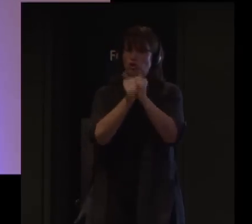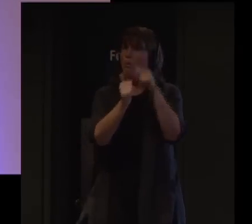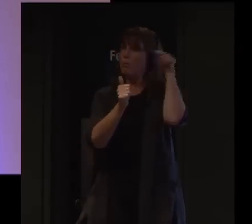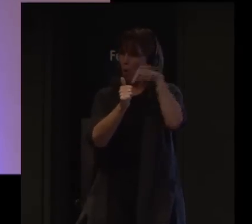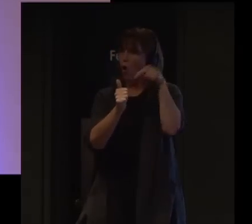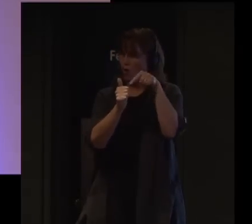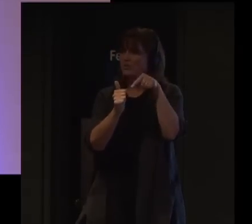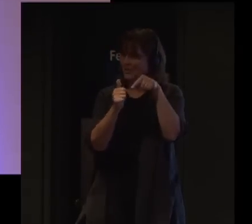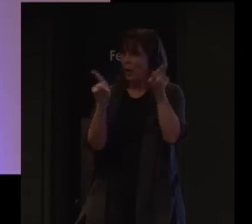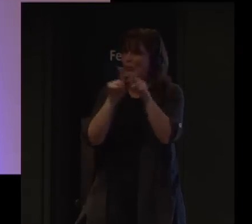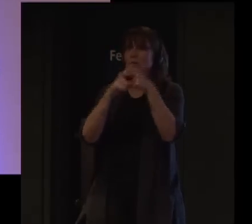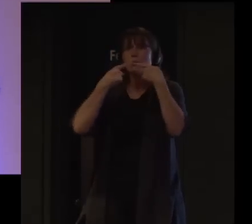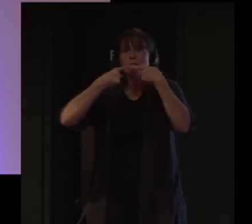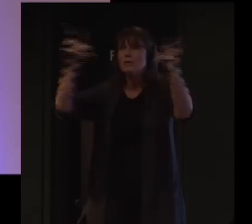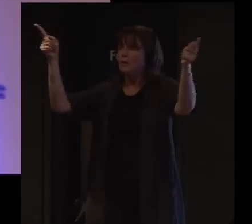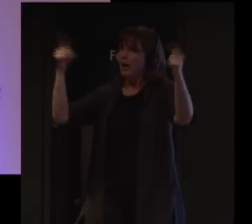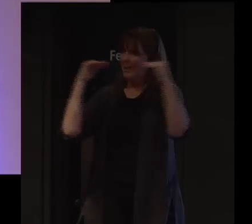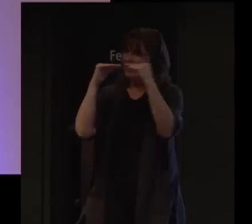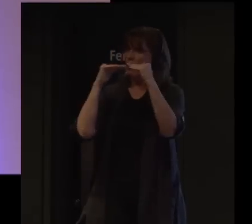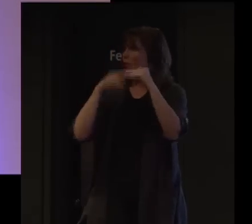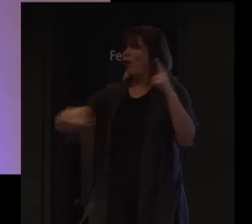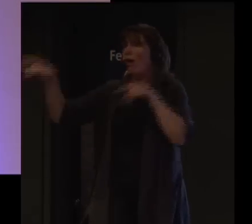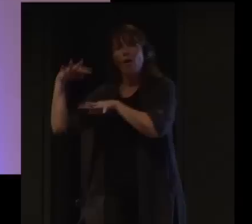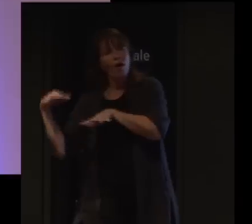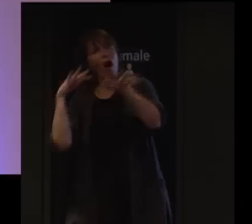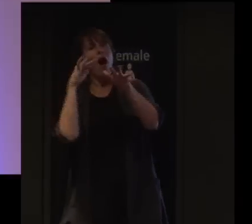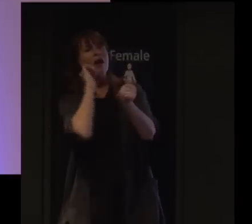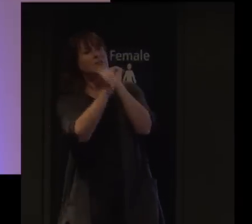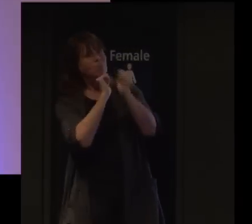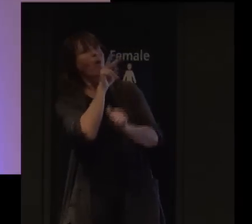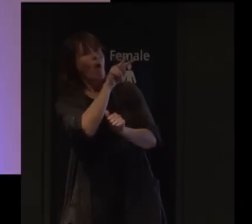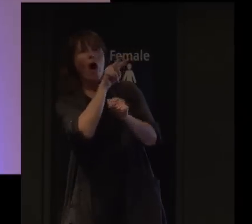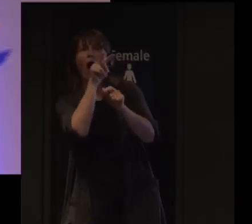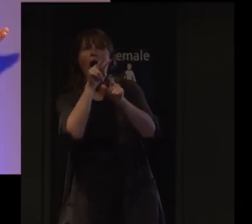And I would like to thank you again for having